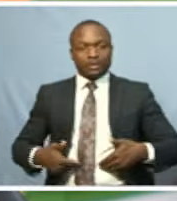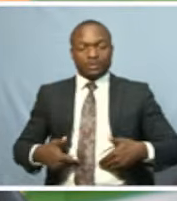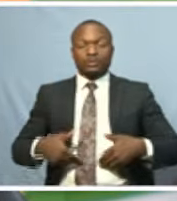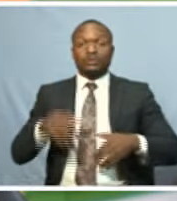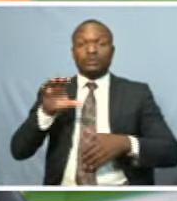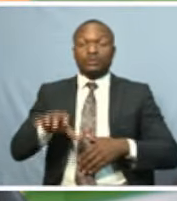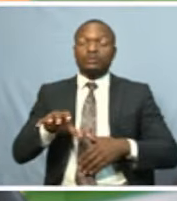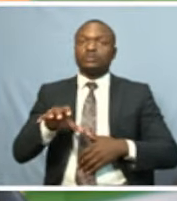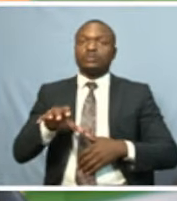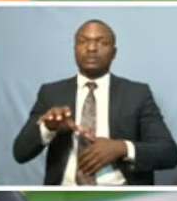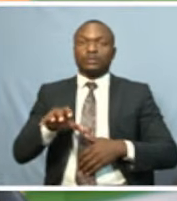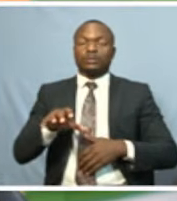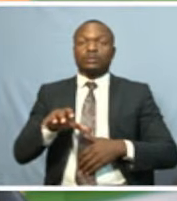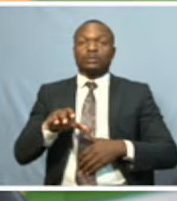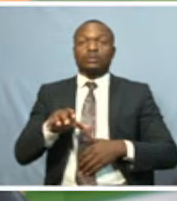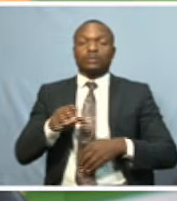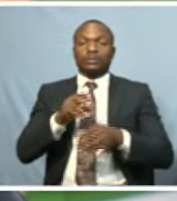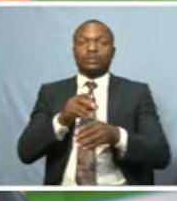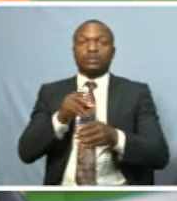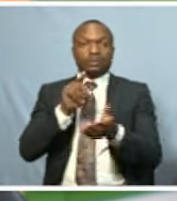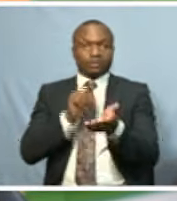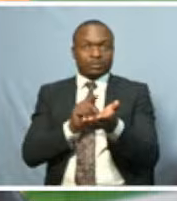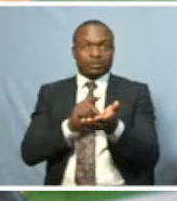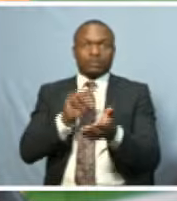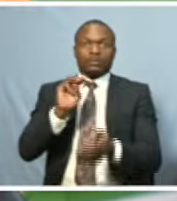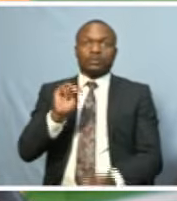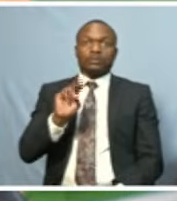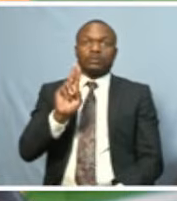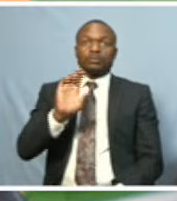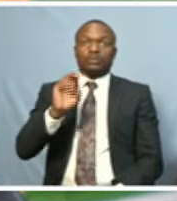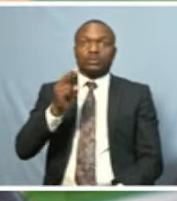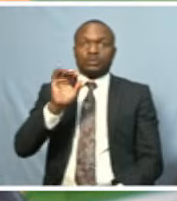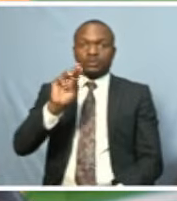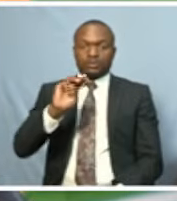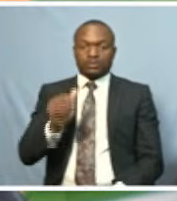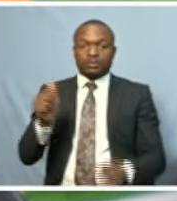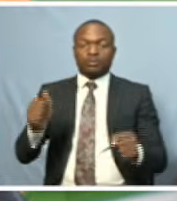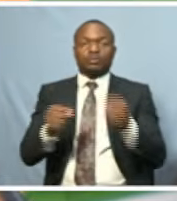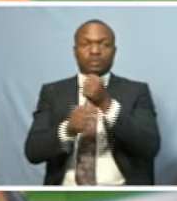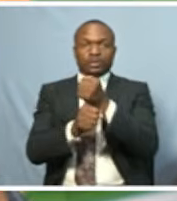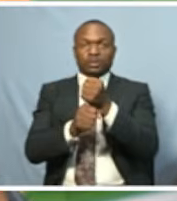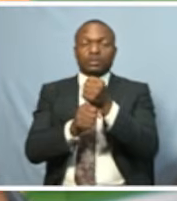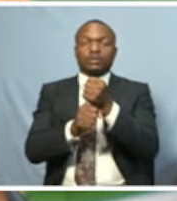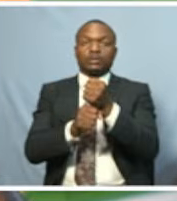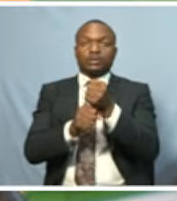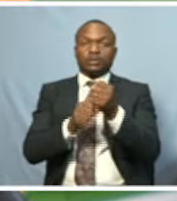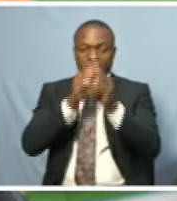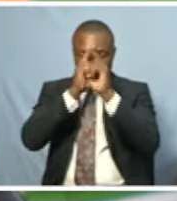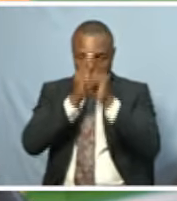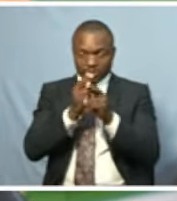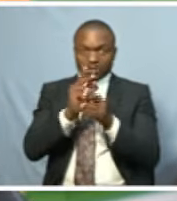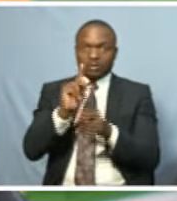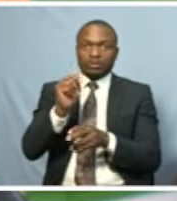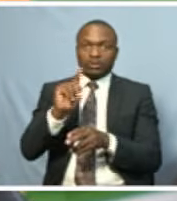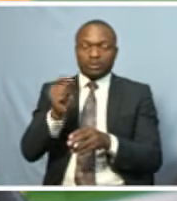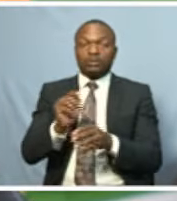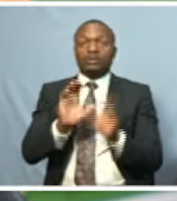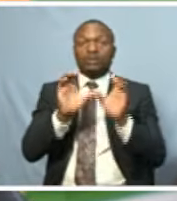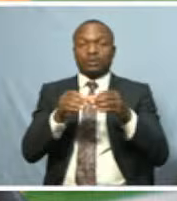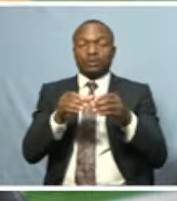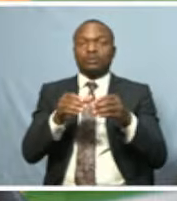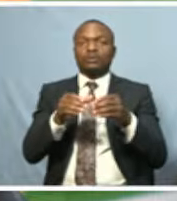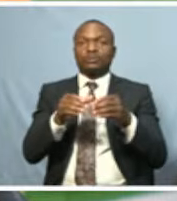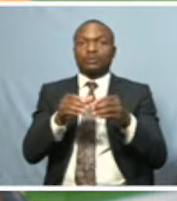Dr. Elijah Muchima, MP, to replace Honorable Alex Katakwe, MP. Committee on Health, Community Development and